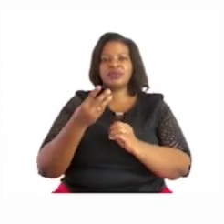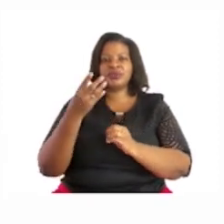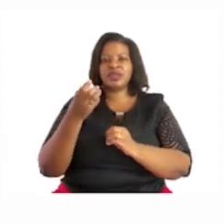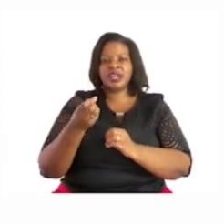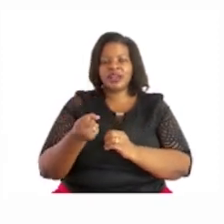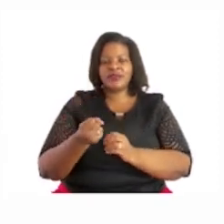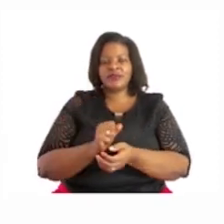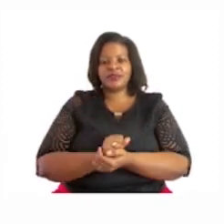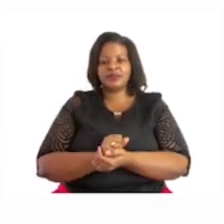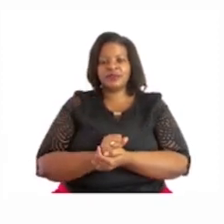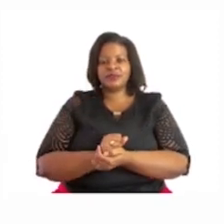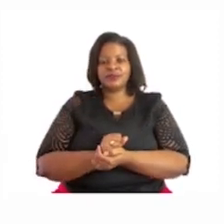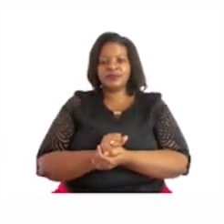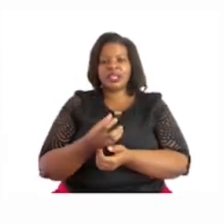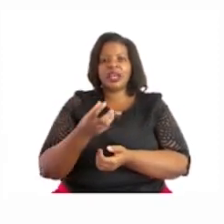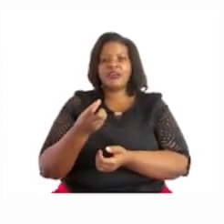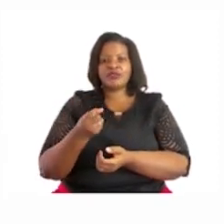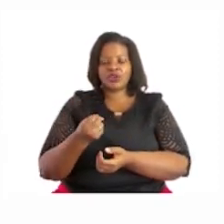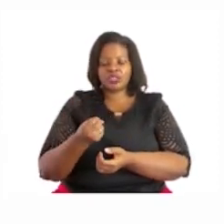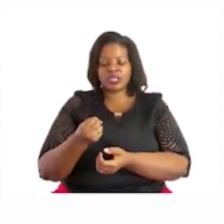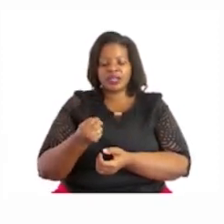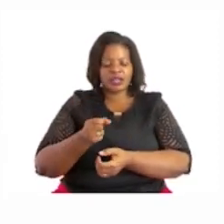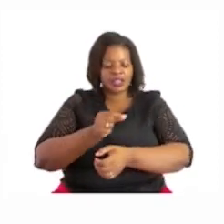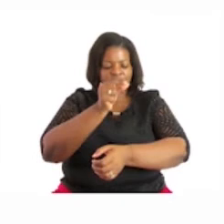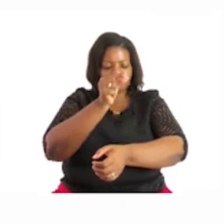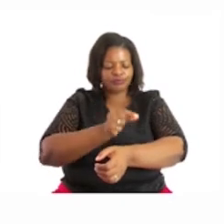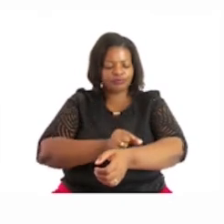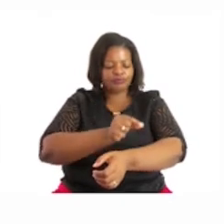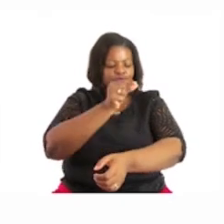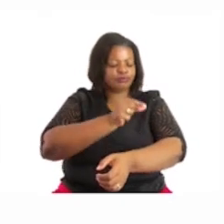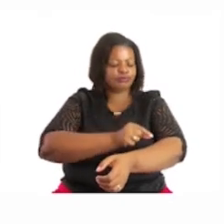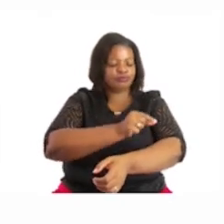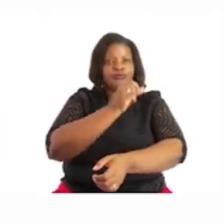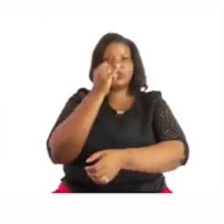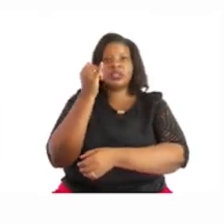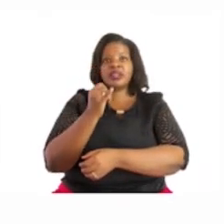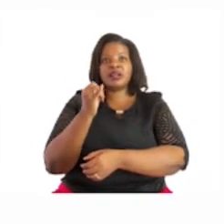So there are abacus which are drawn. So what you have to do is